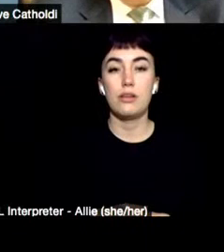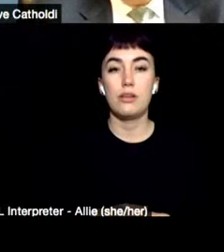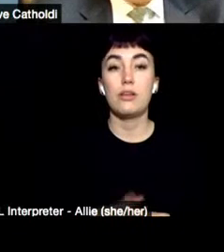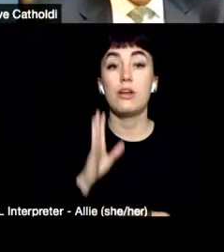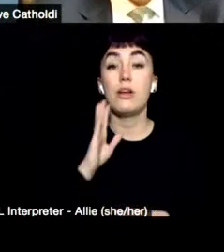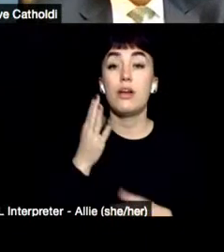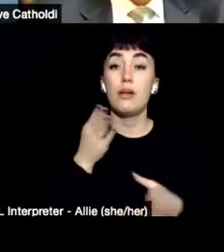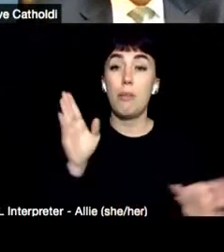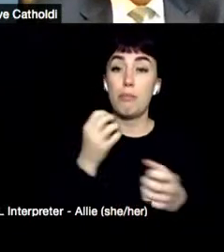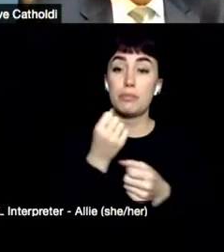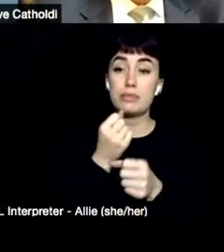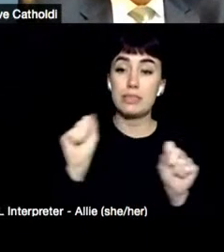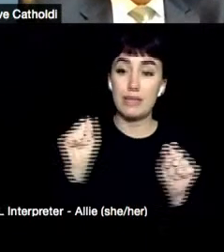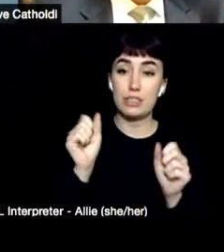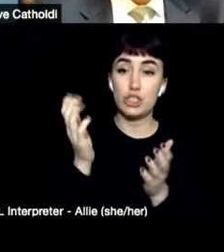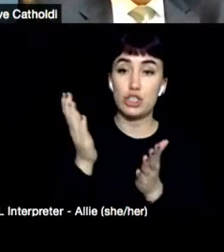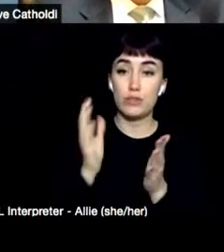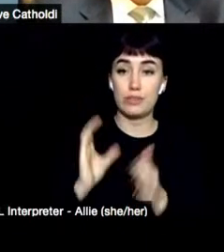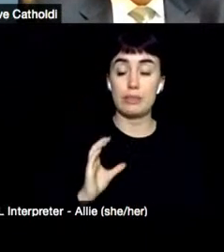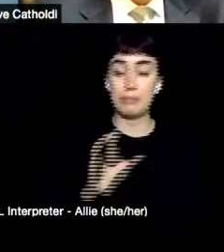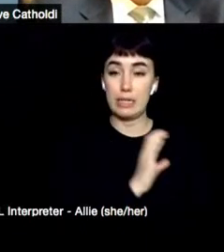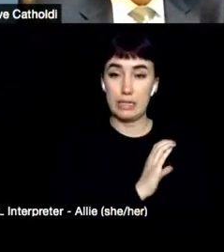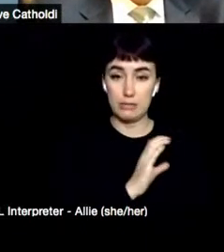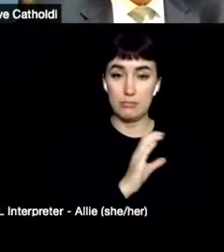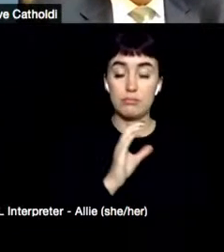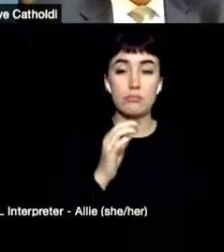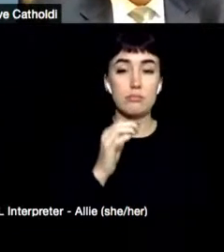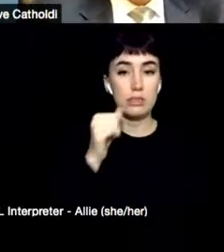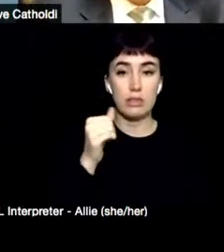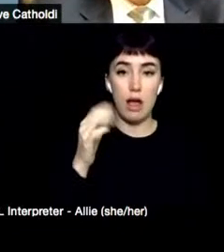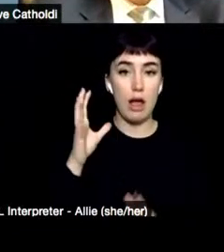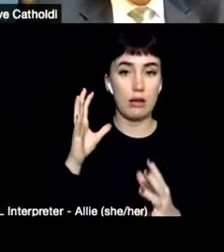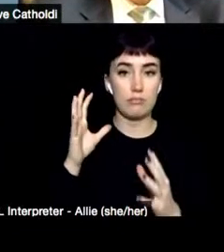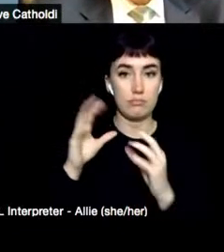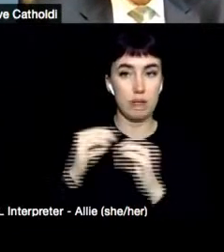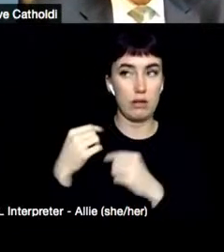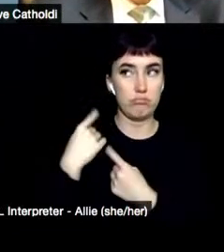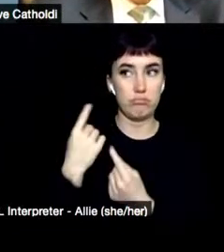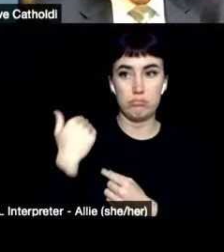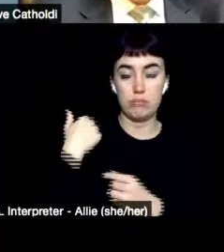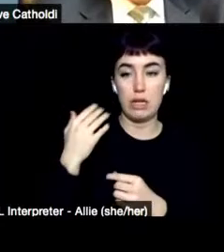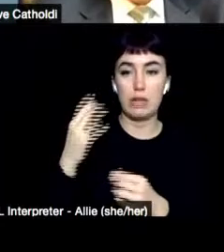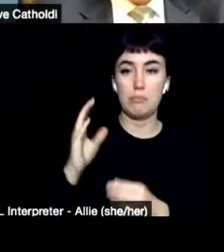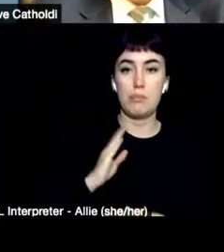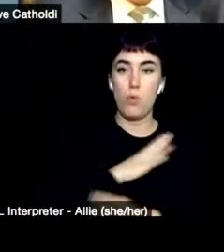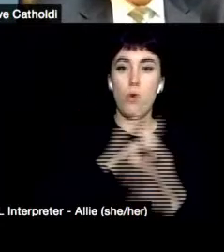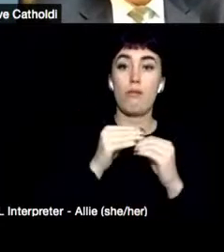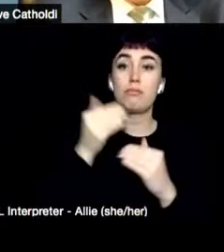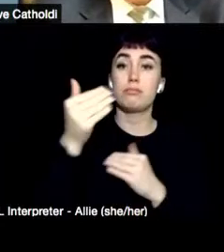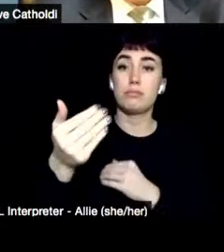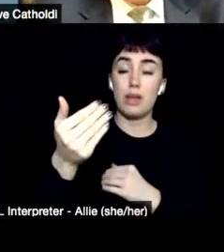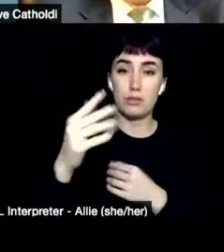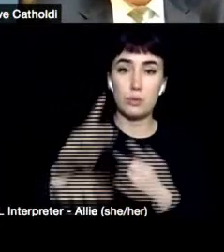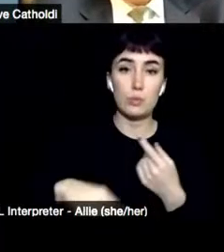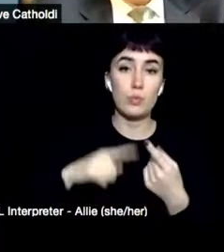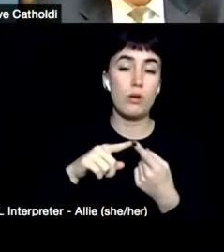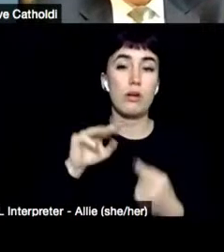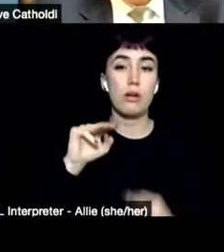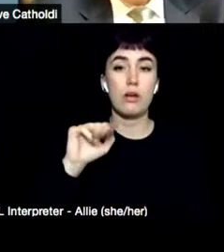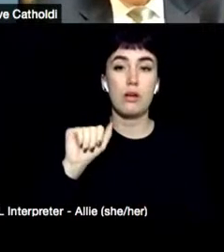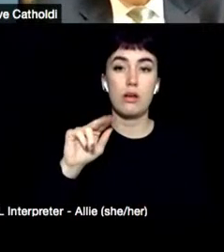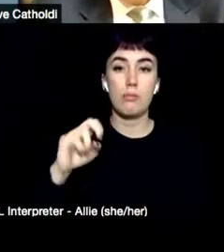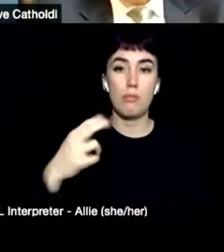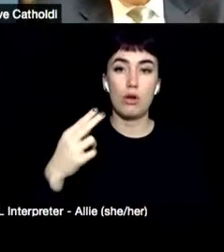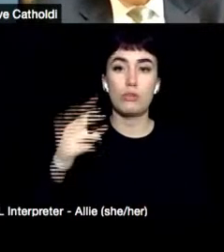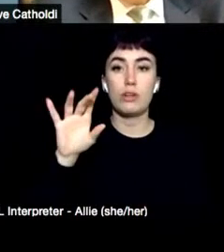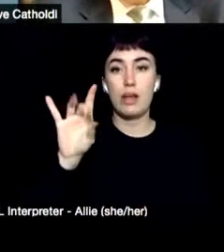Public Safety Services Committee has not met since our last board meeting. The next board meeting will be on March the 8th